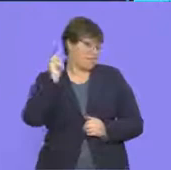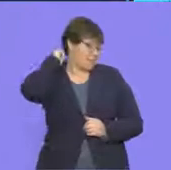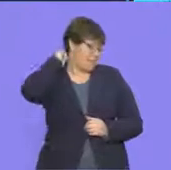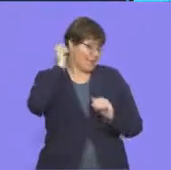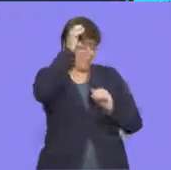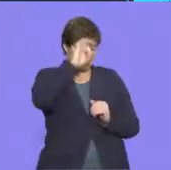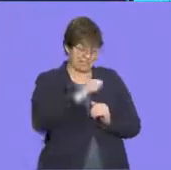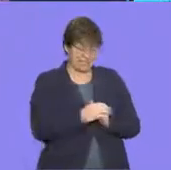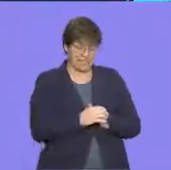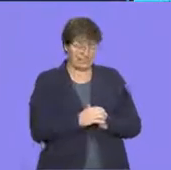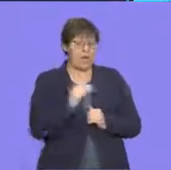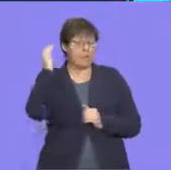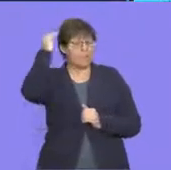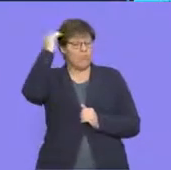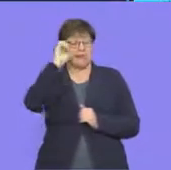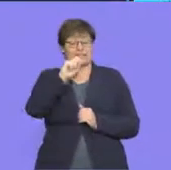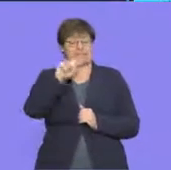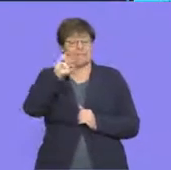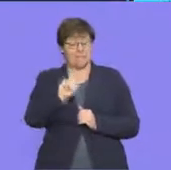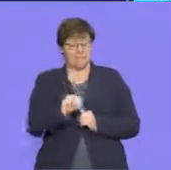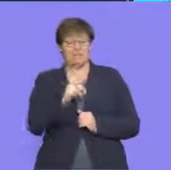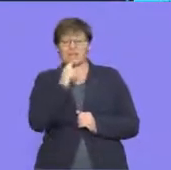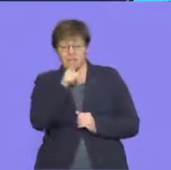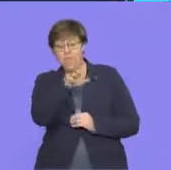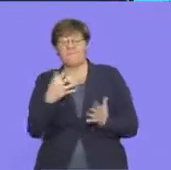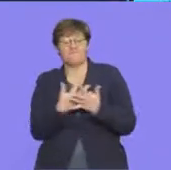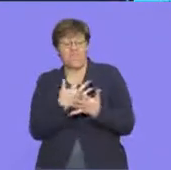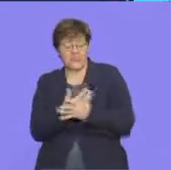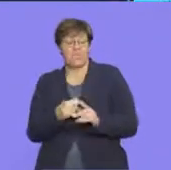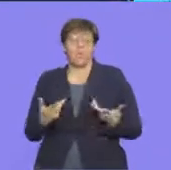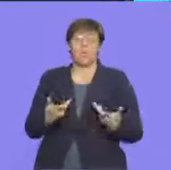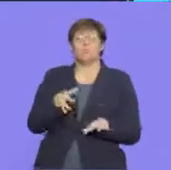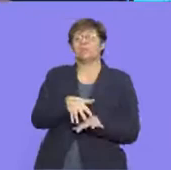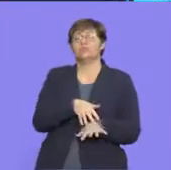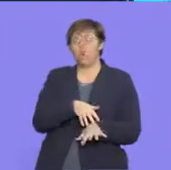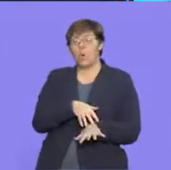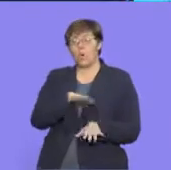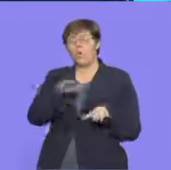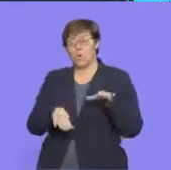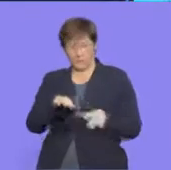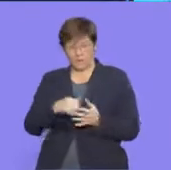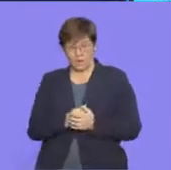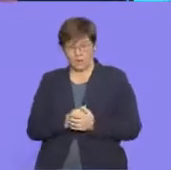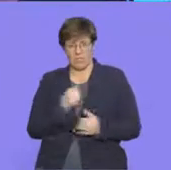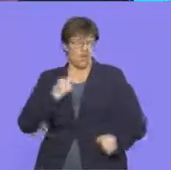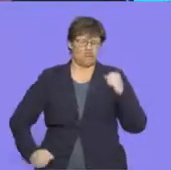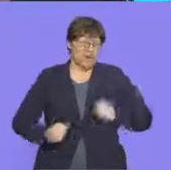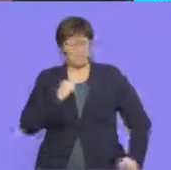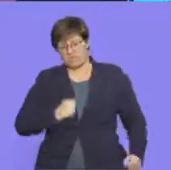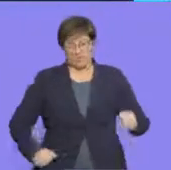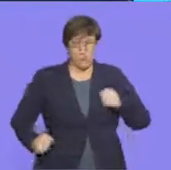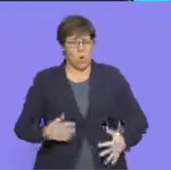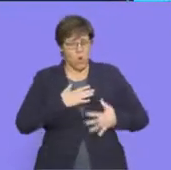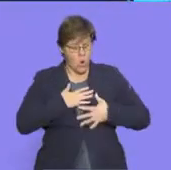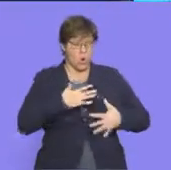here, all right, you need to beat faster or you need to beat slower. It's like after I've run and I need to get all